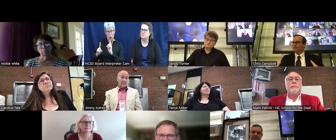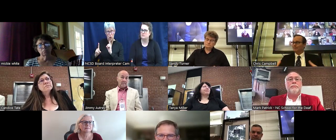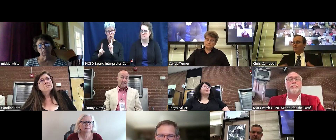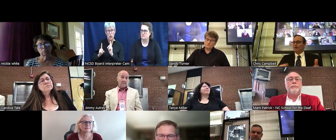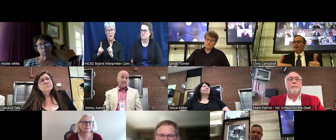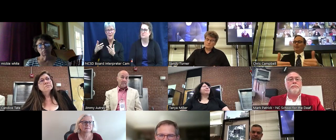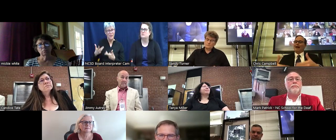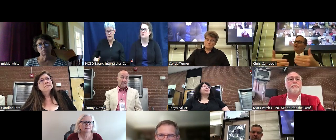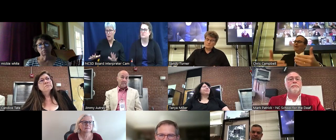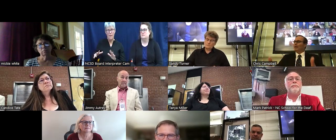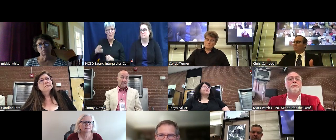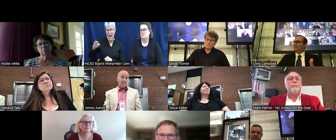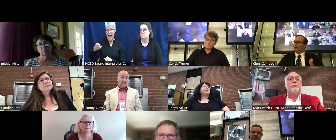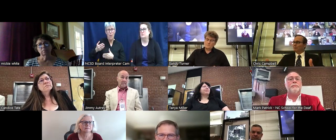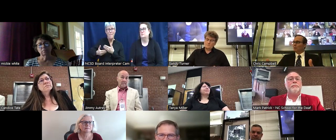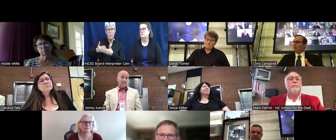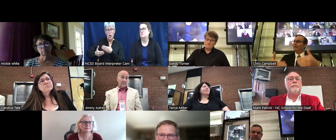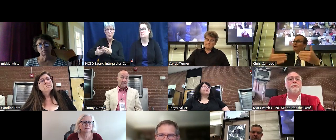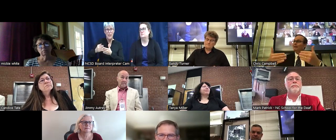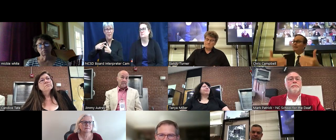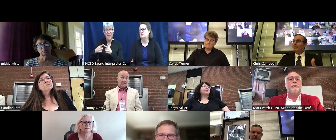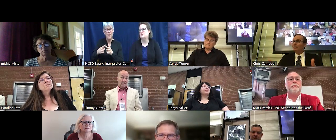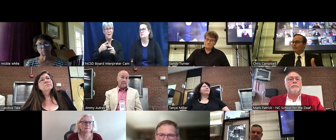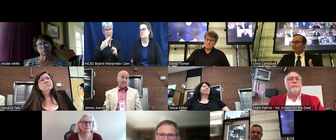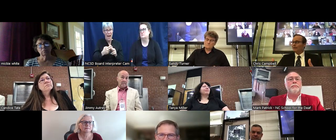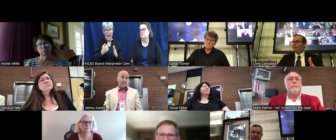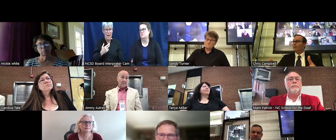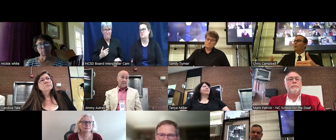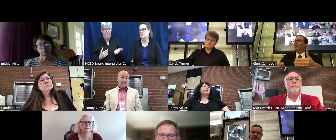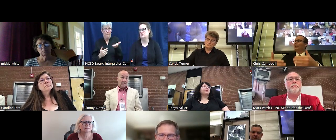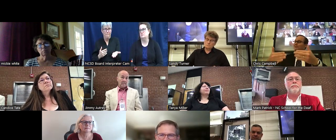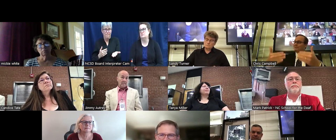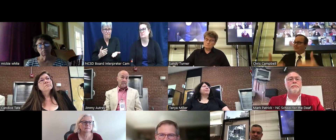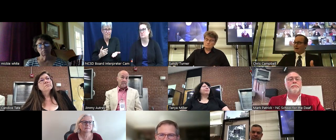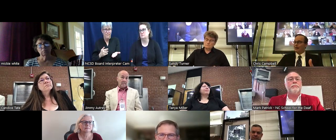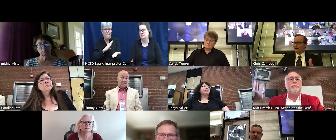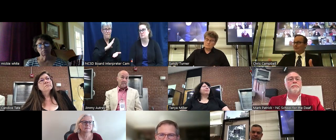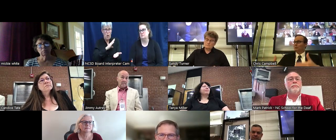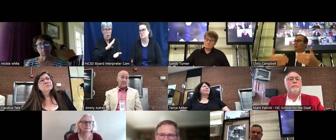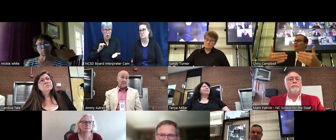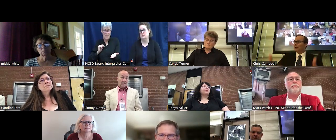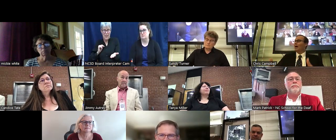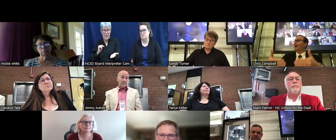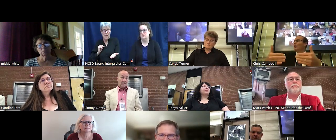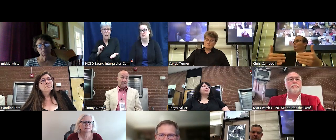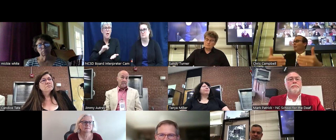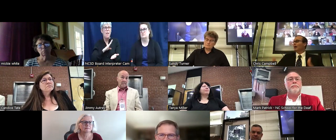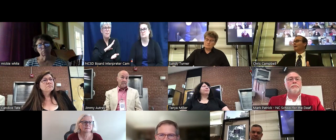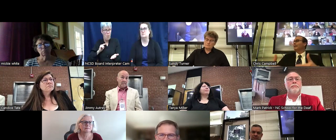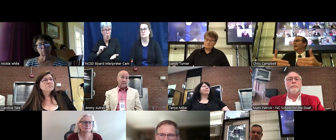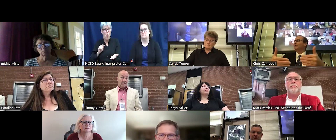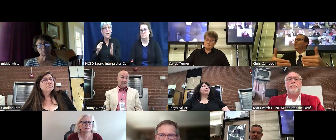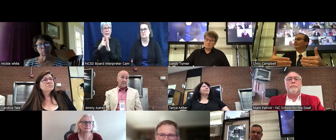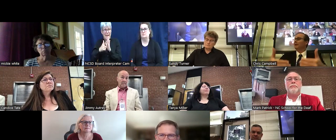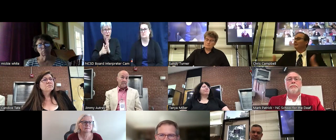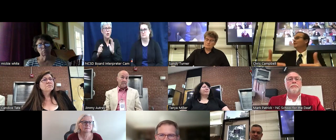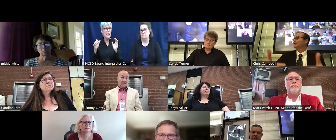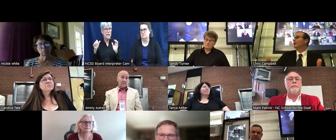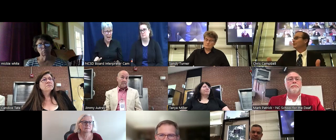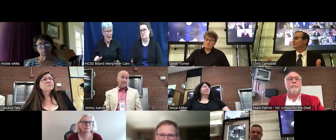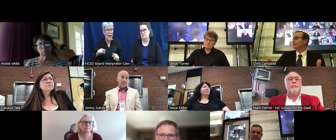process. That then comes to the board. Legally, the board is fine to rely on the recommendation of